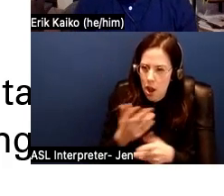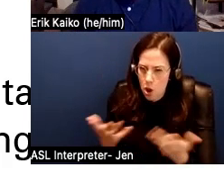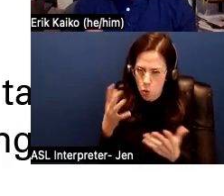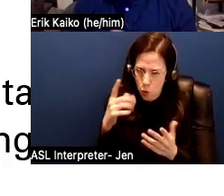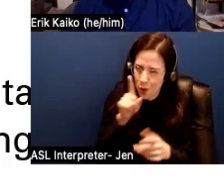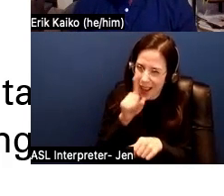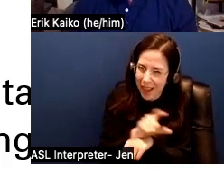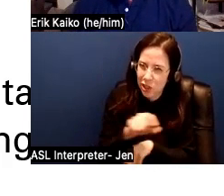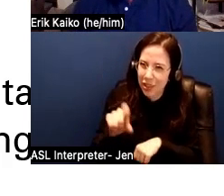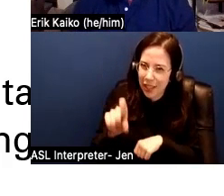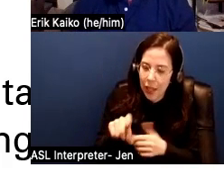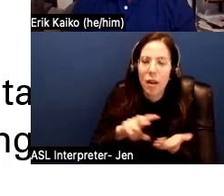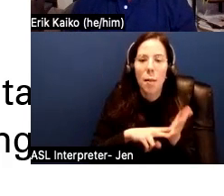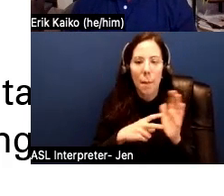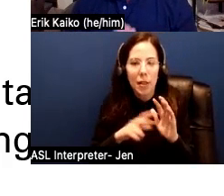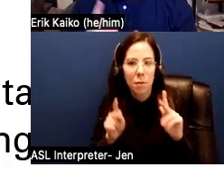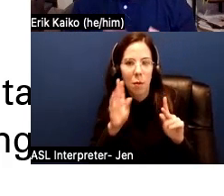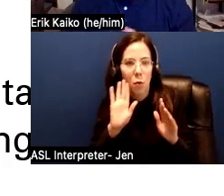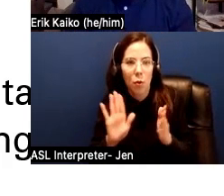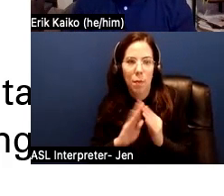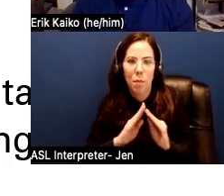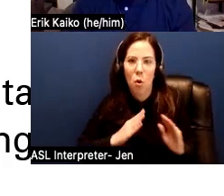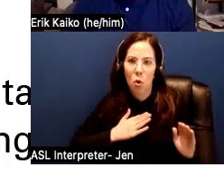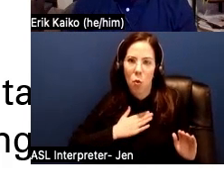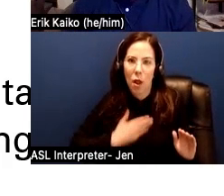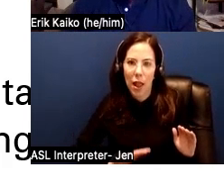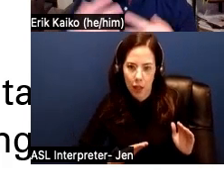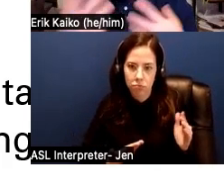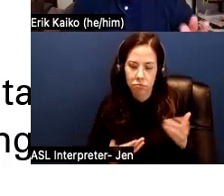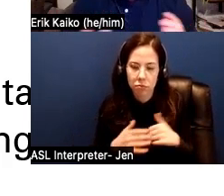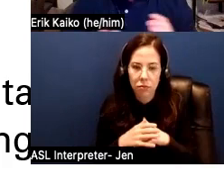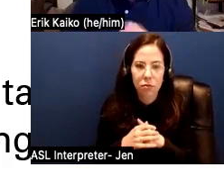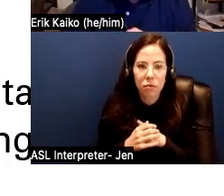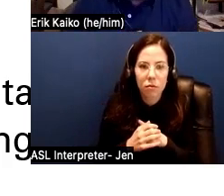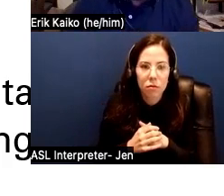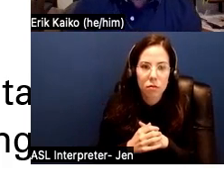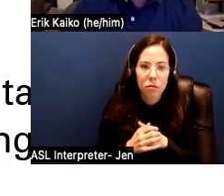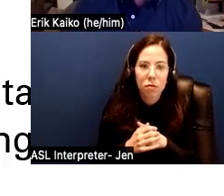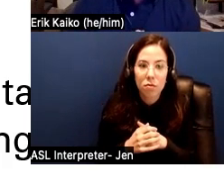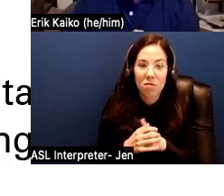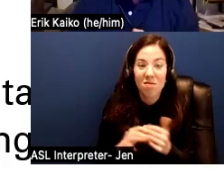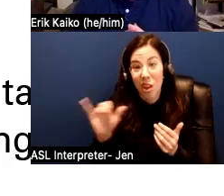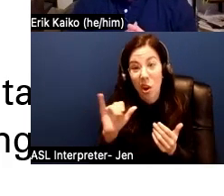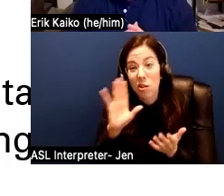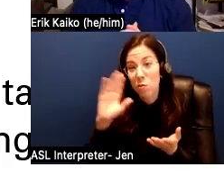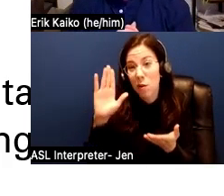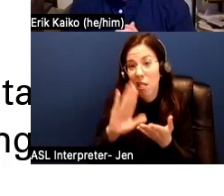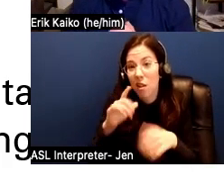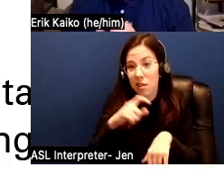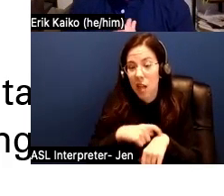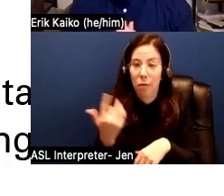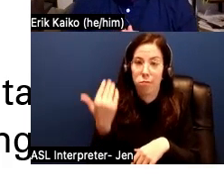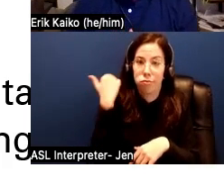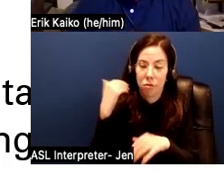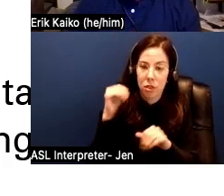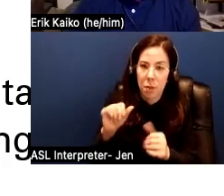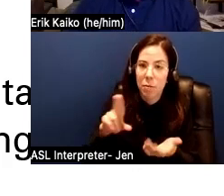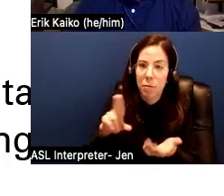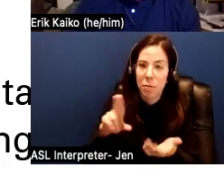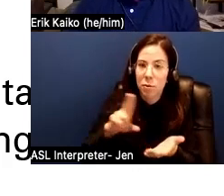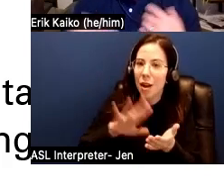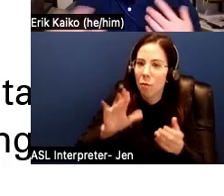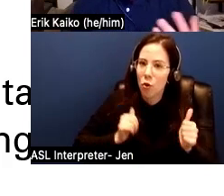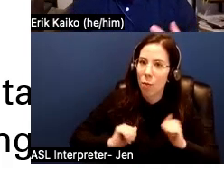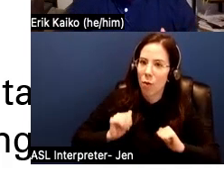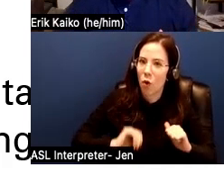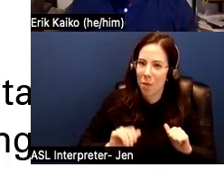ability to do it. It takes less time out of their day to sign up for your performance or whatever it may be. So think about